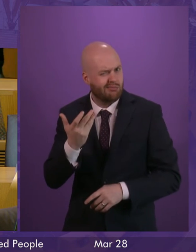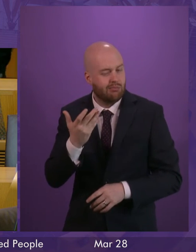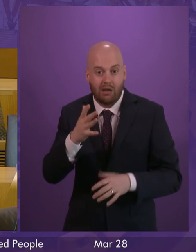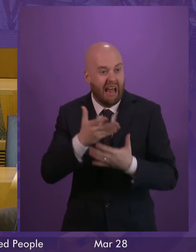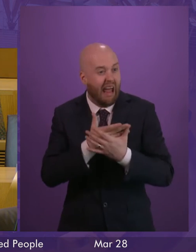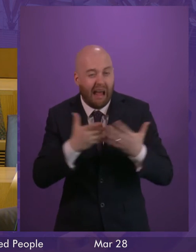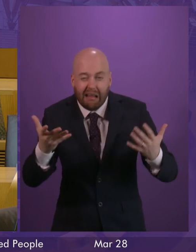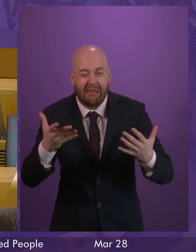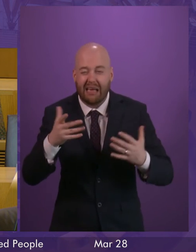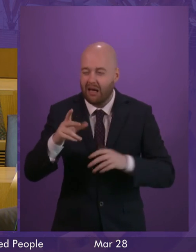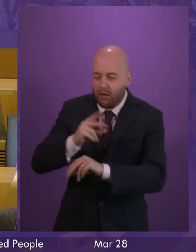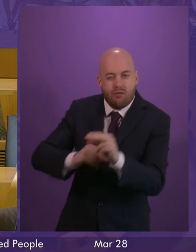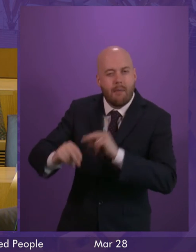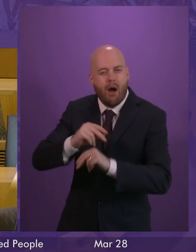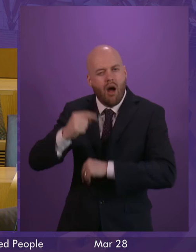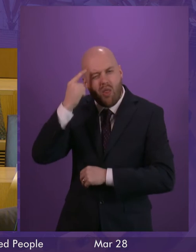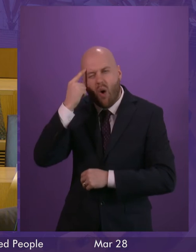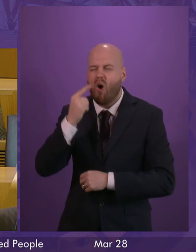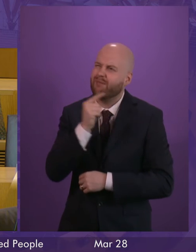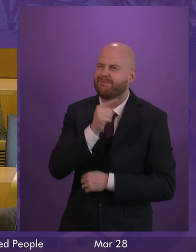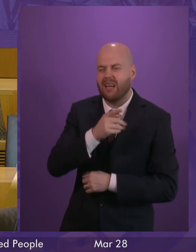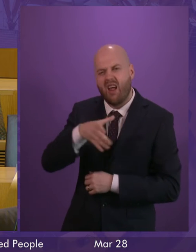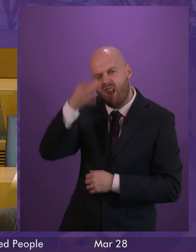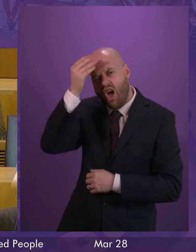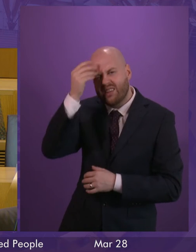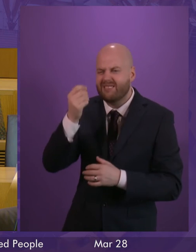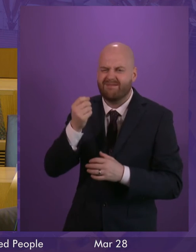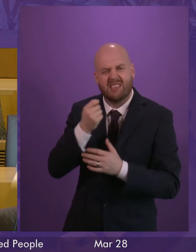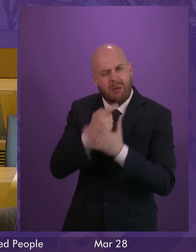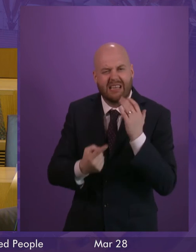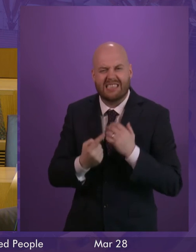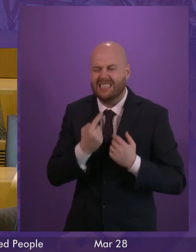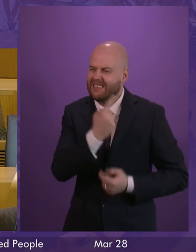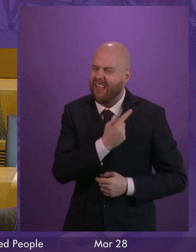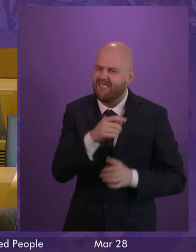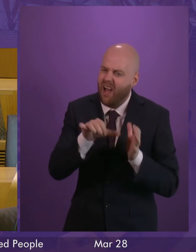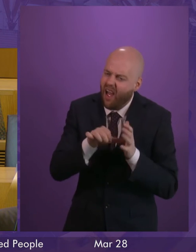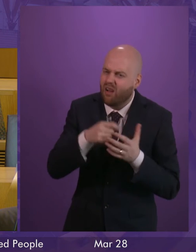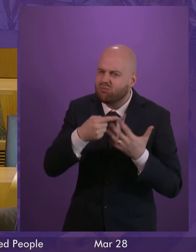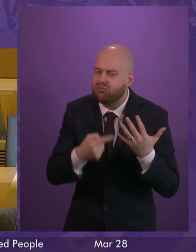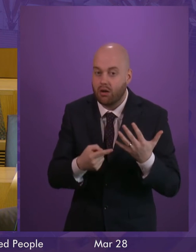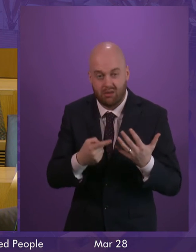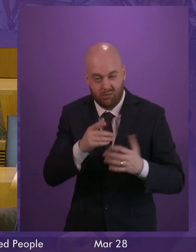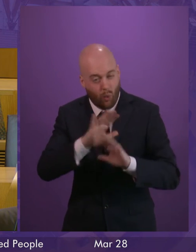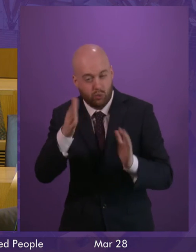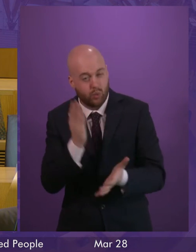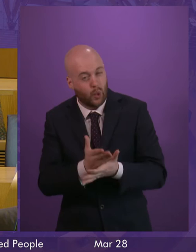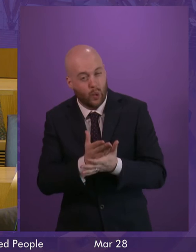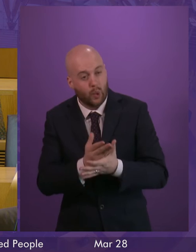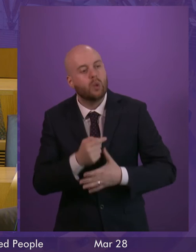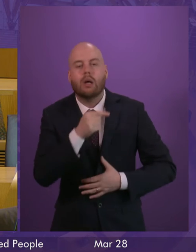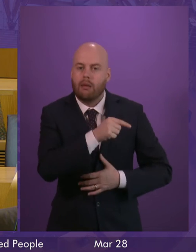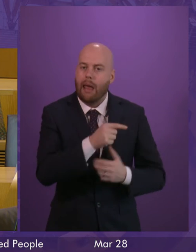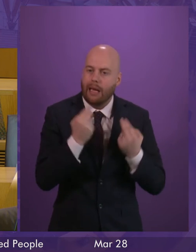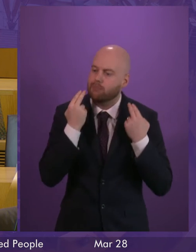amongst people with learning difficulties or with other kinds of disability, or recognising that they want the independence